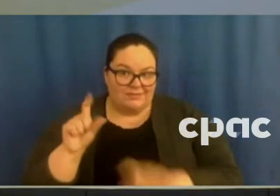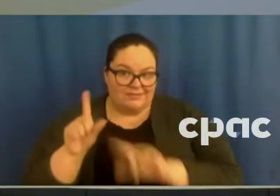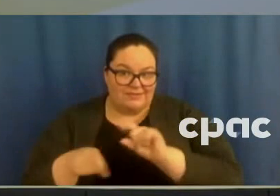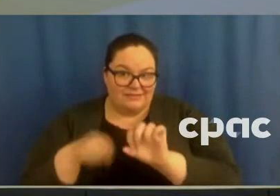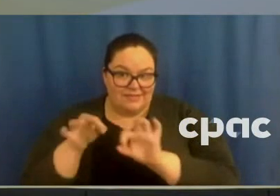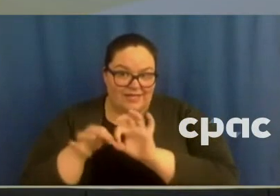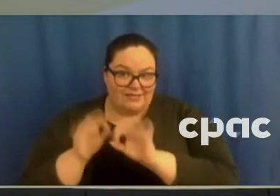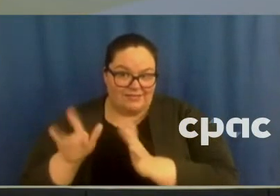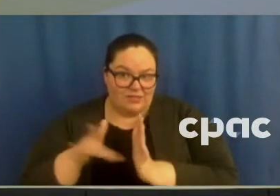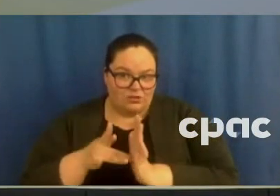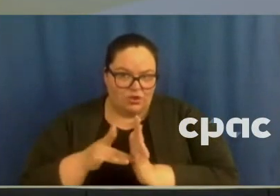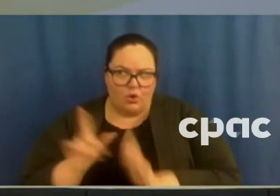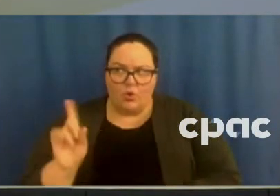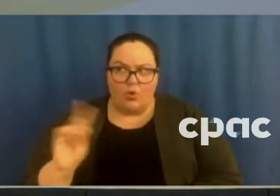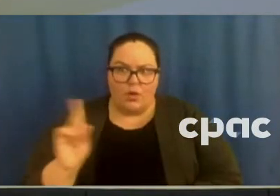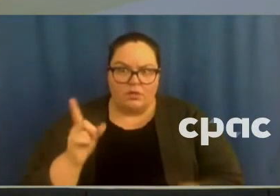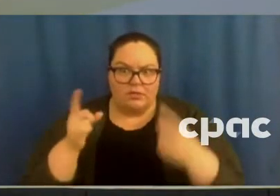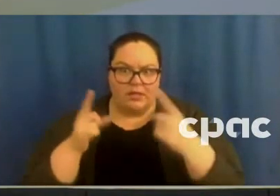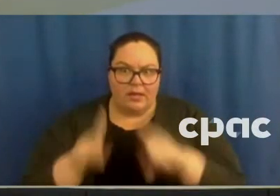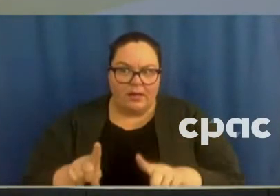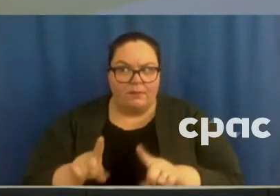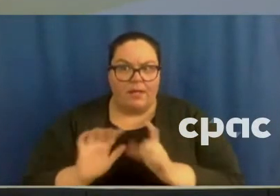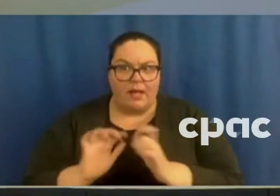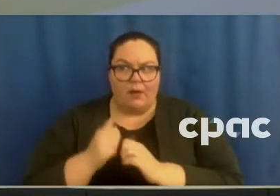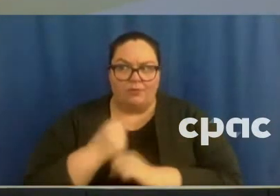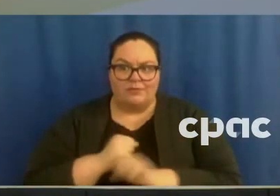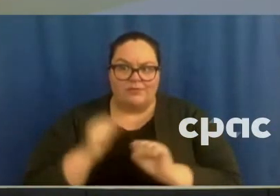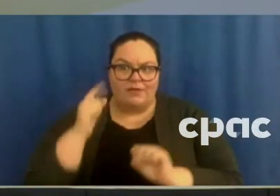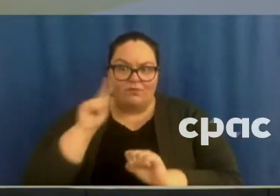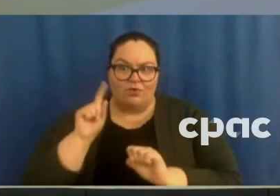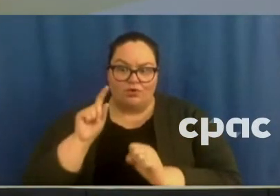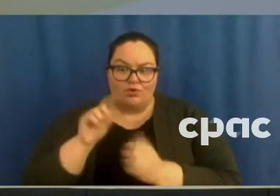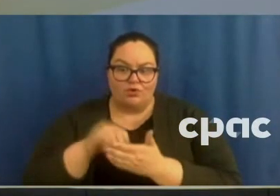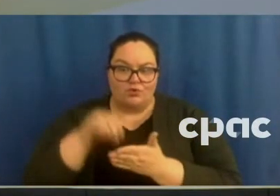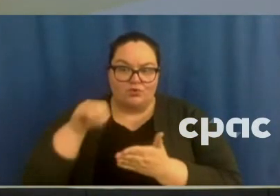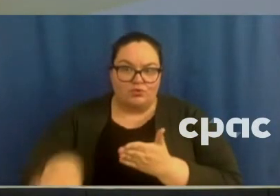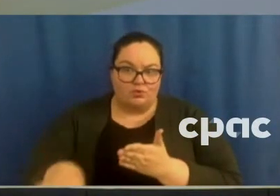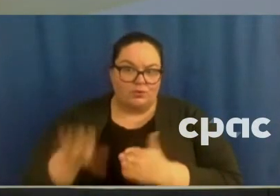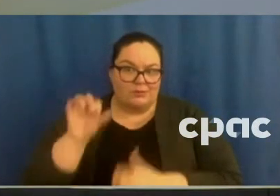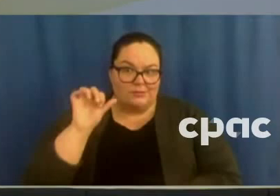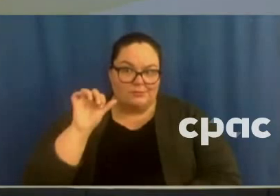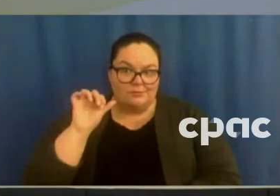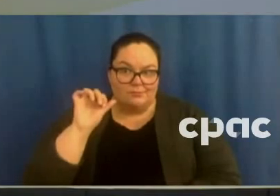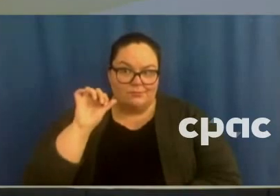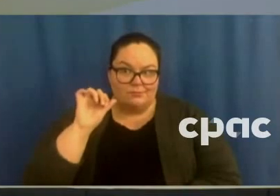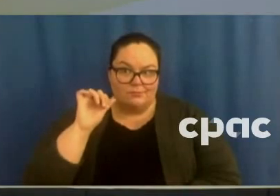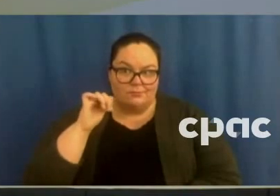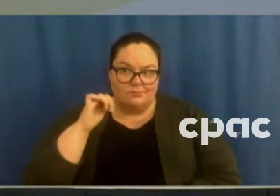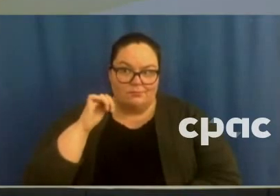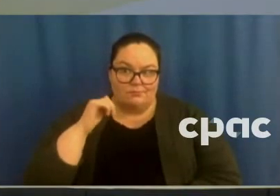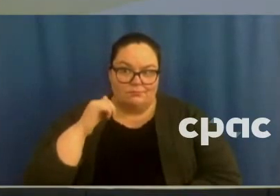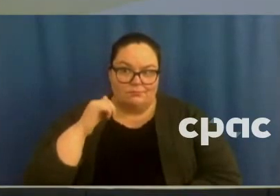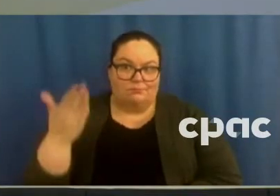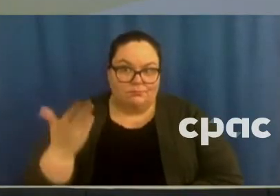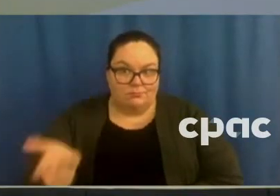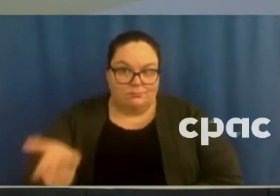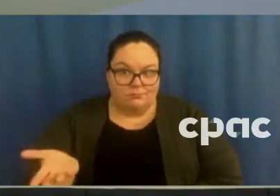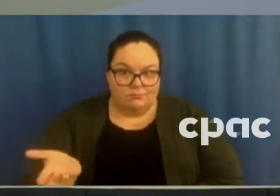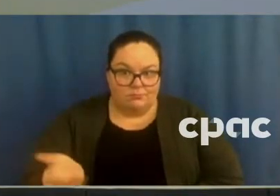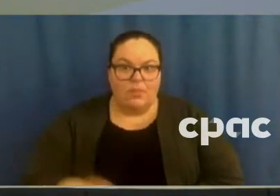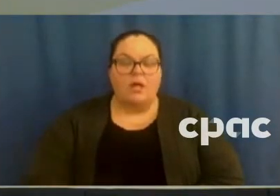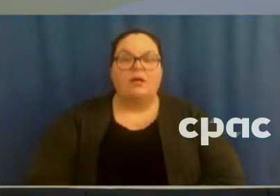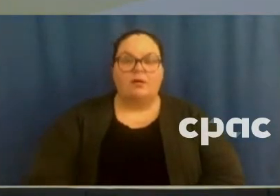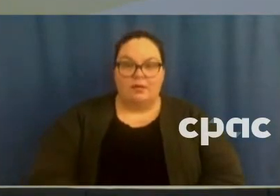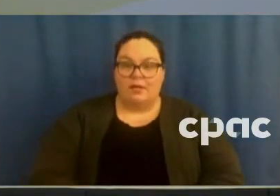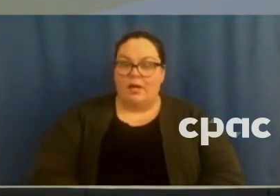what's being done to ensure that it will then be safe to go there afterwards for the students? Well, so I haven't